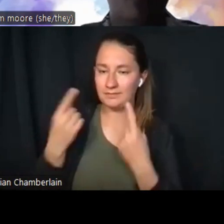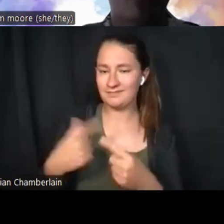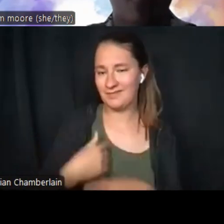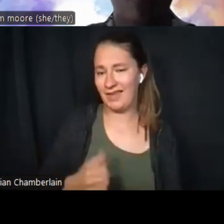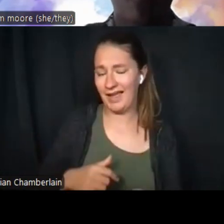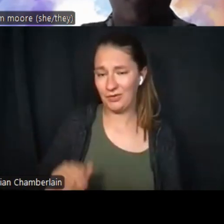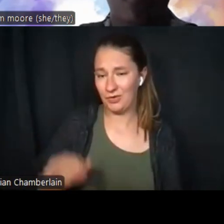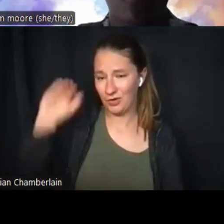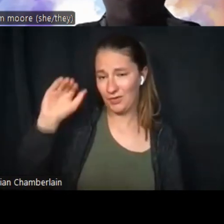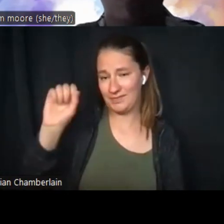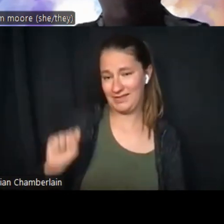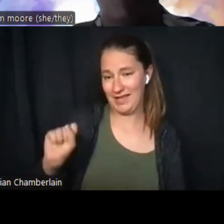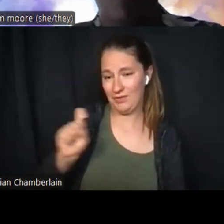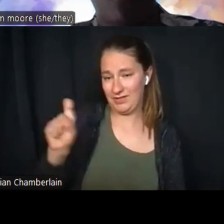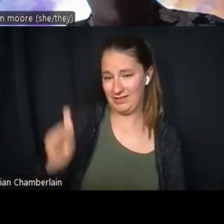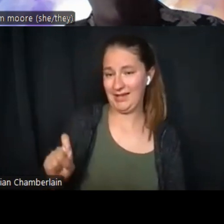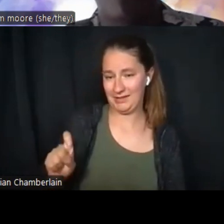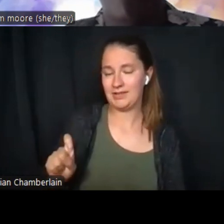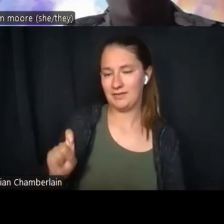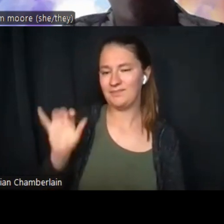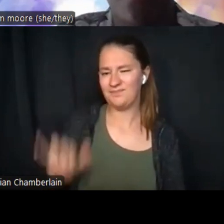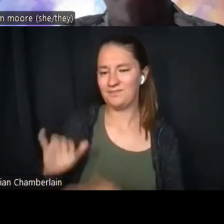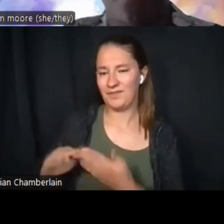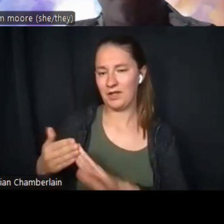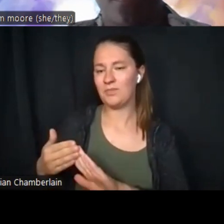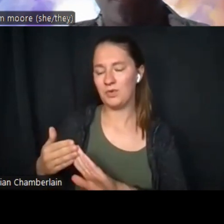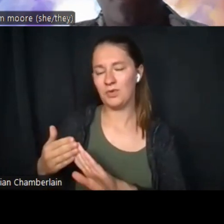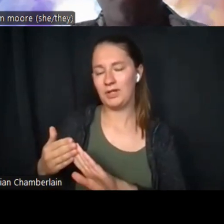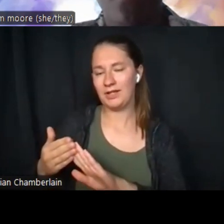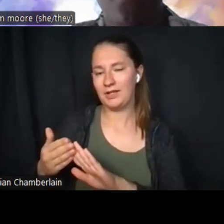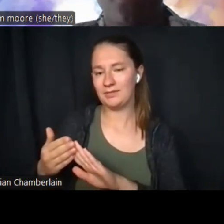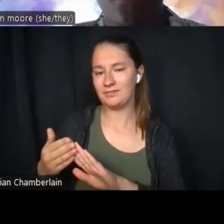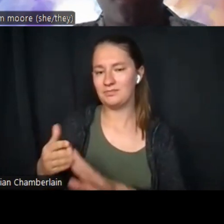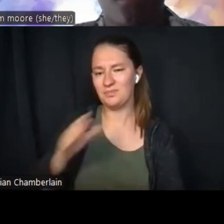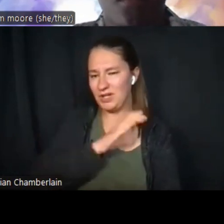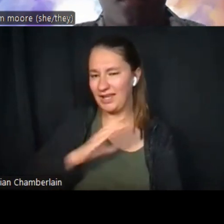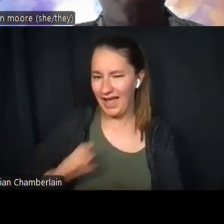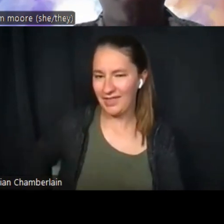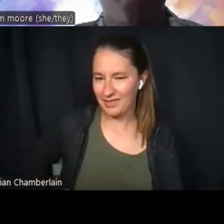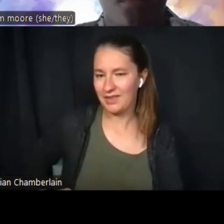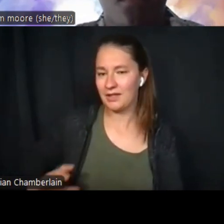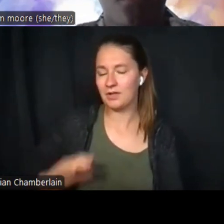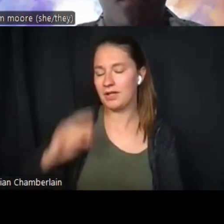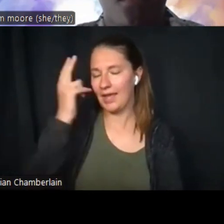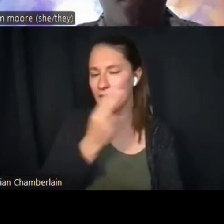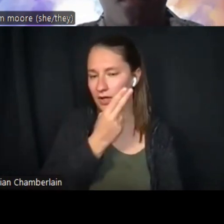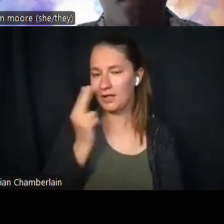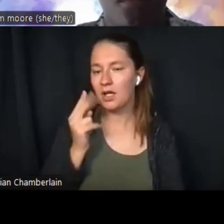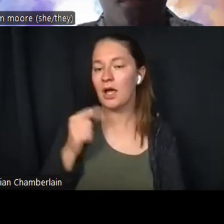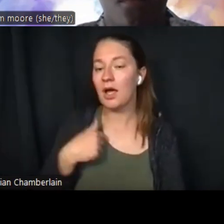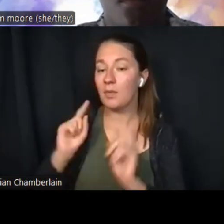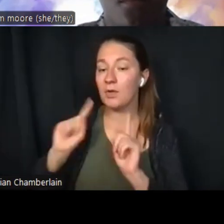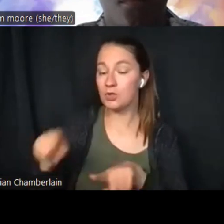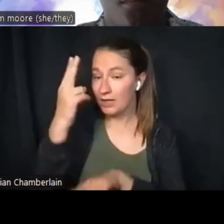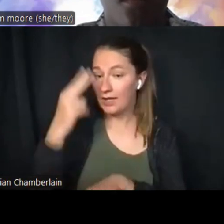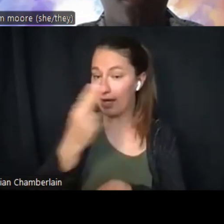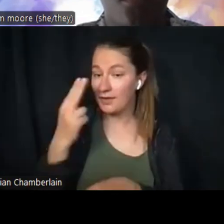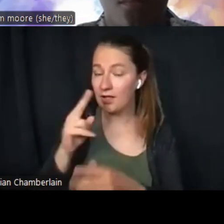devout Catholic kind of community, and so I went to Catholic university. I was going to be a nun. I